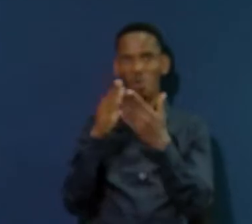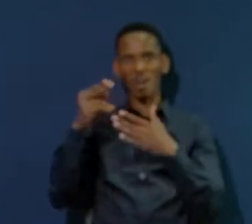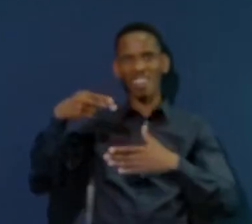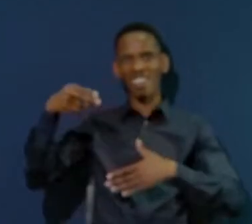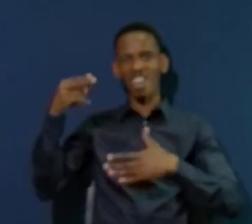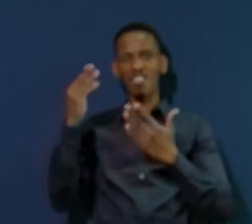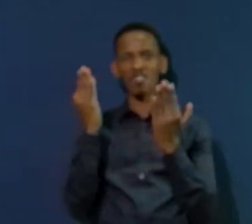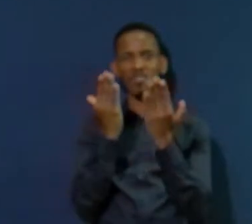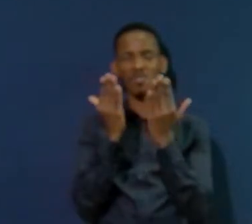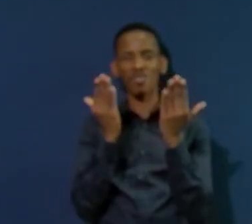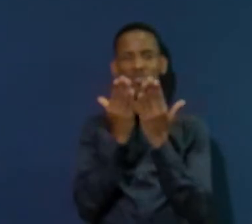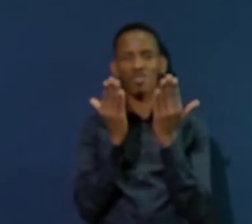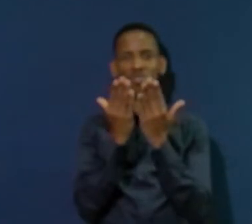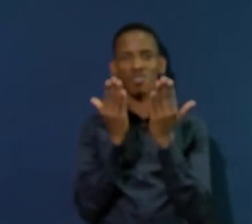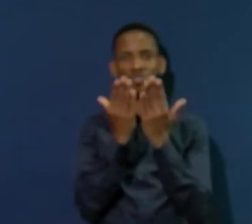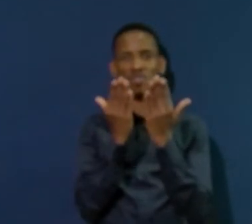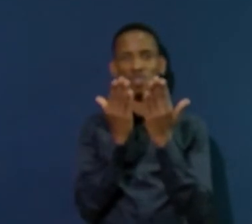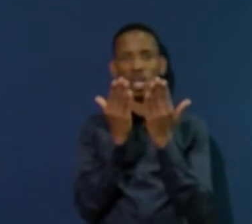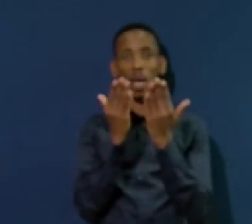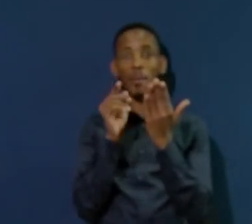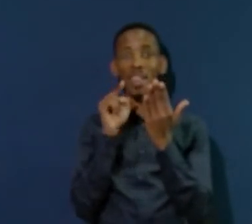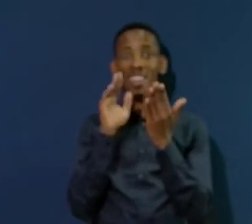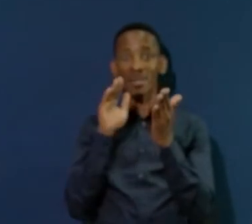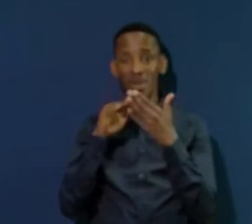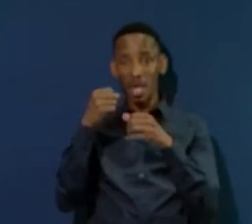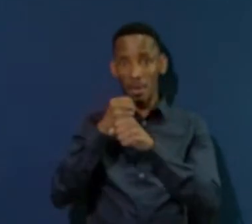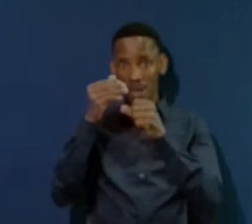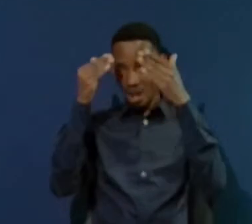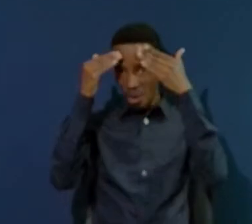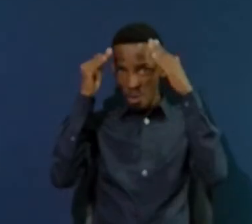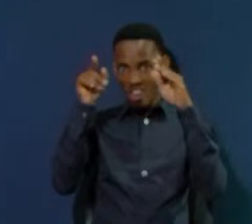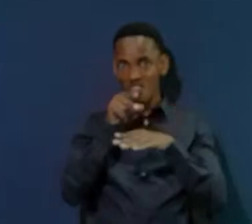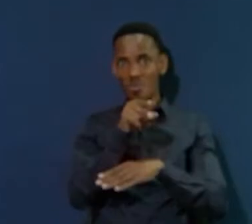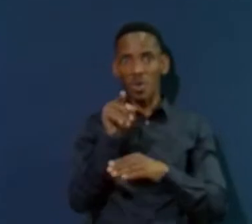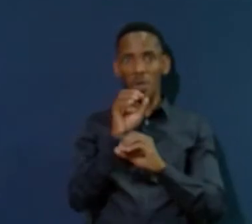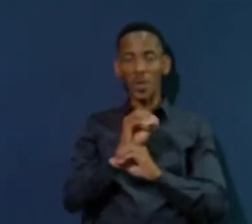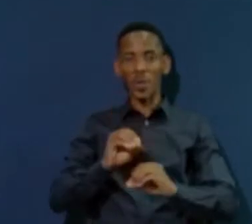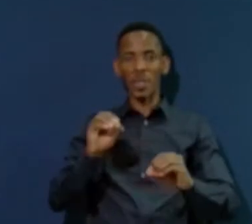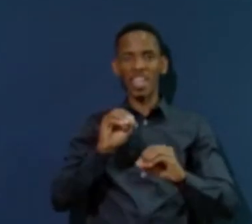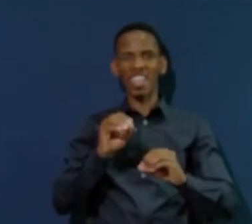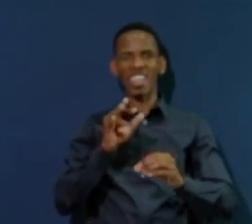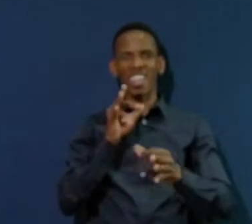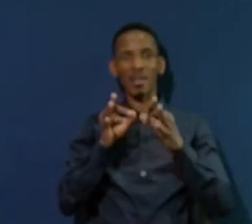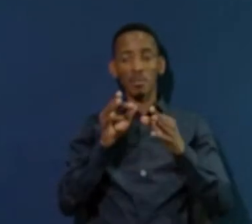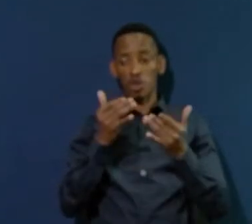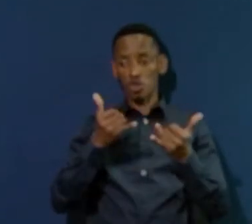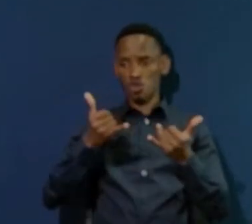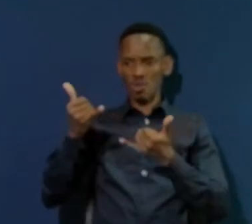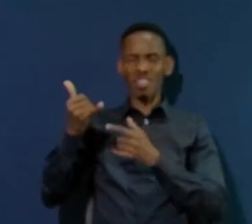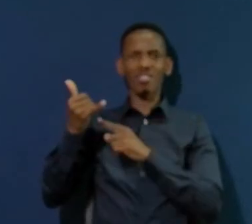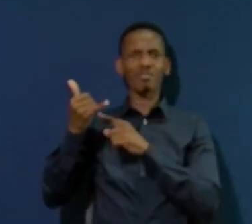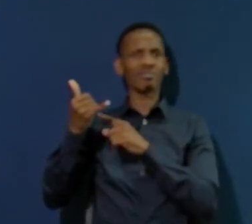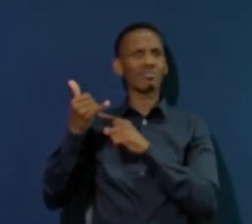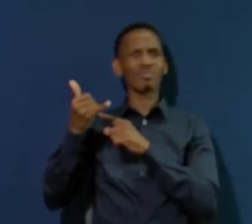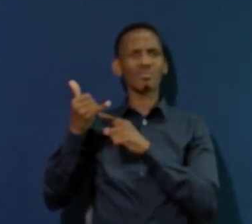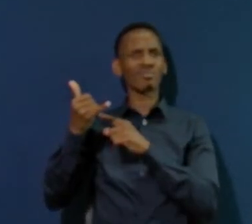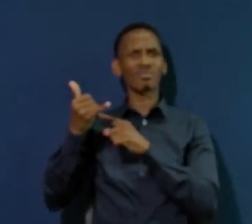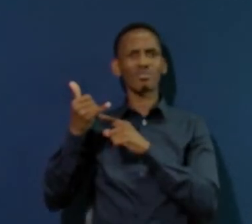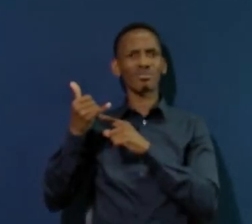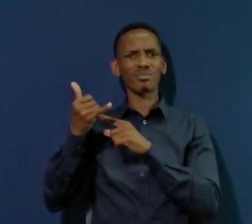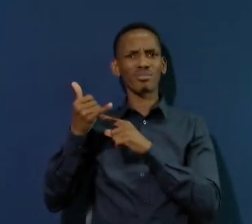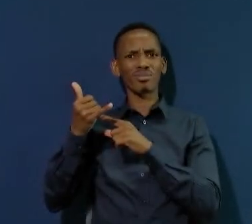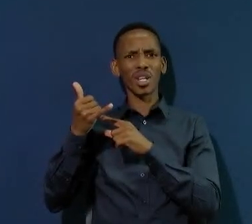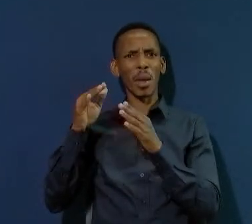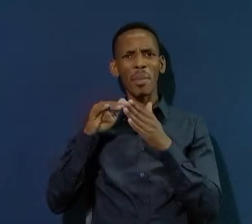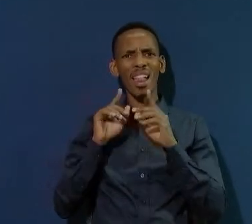occupy are being neglected. You know, if you're trying to speak to somebody who's 20, 21, 19, 18, you're not going to find